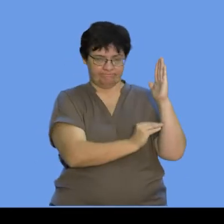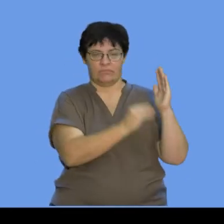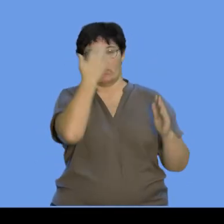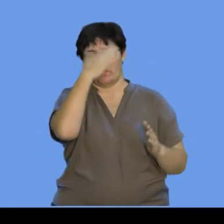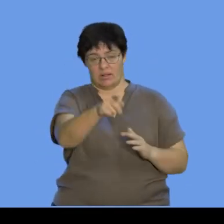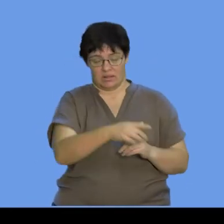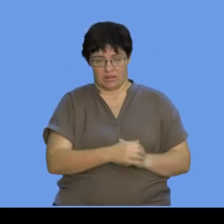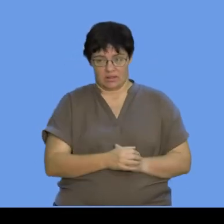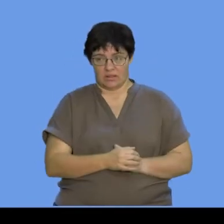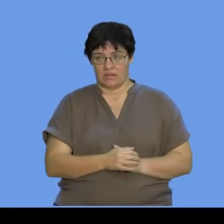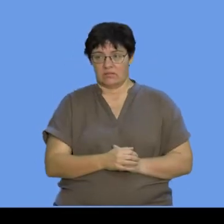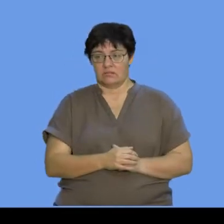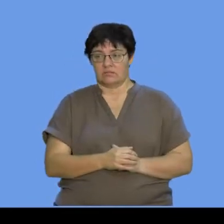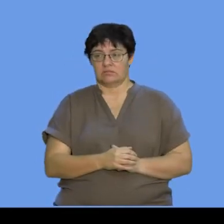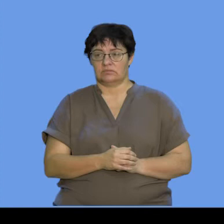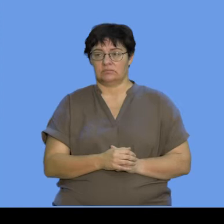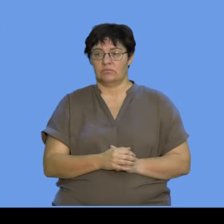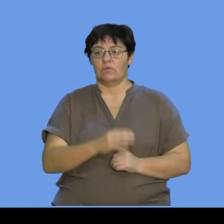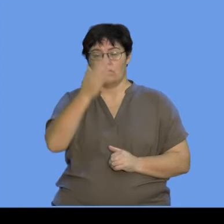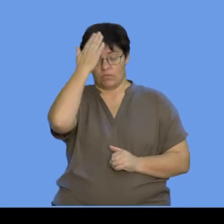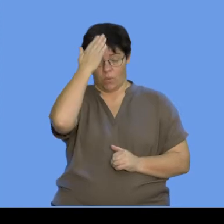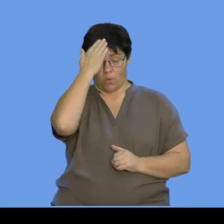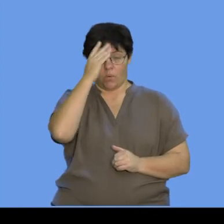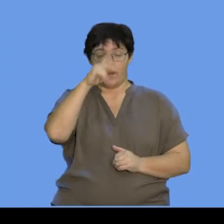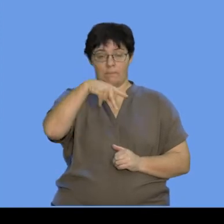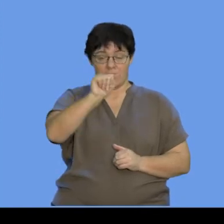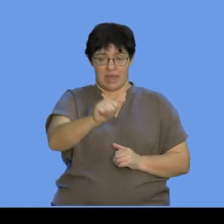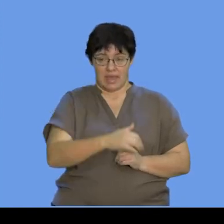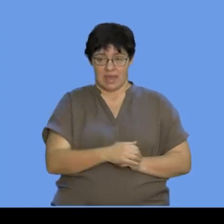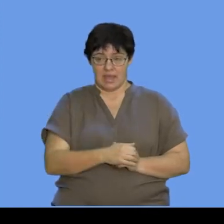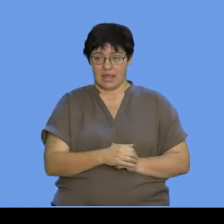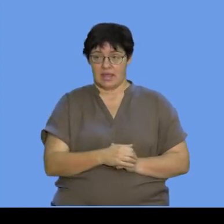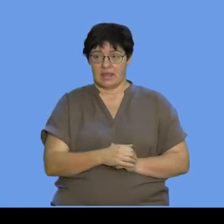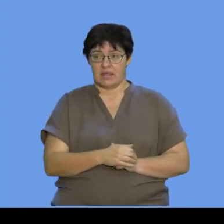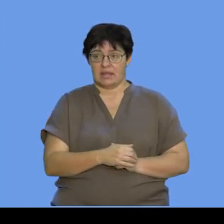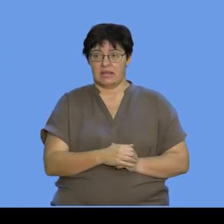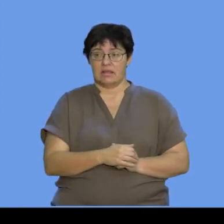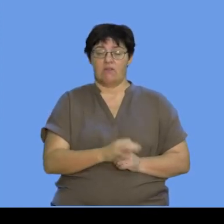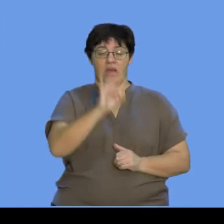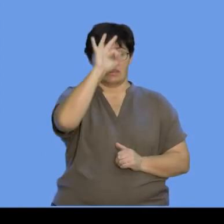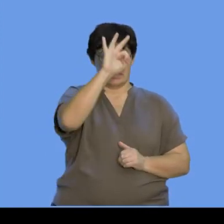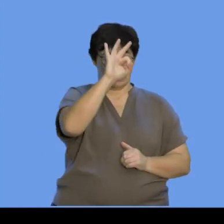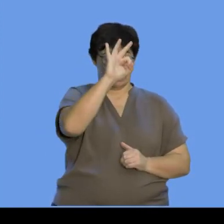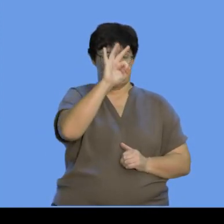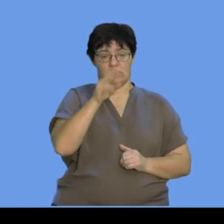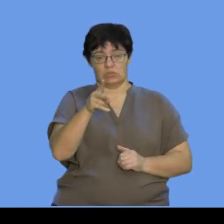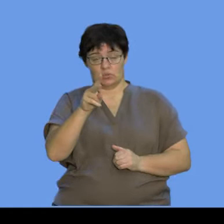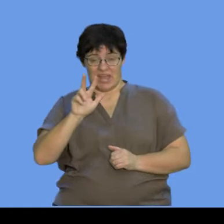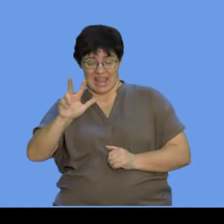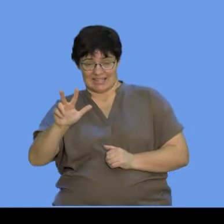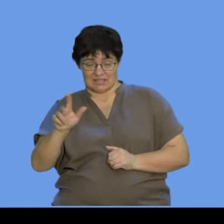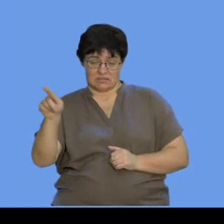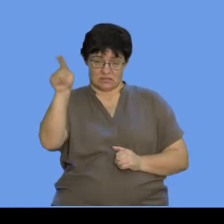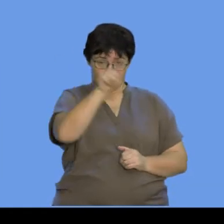that we know. What do we know? We know that this PA here is in the ratio of 3 is to